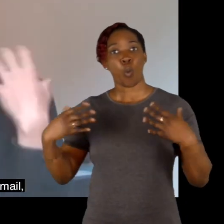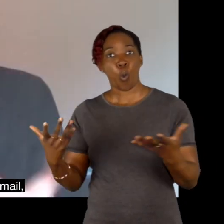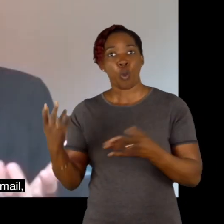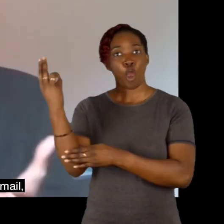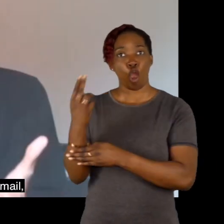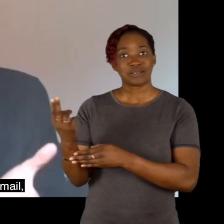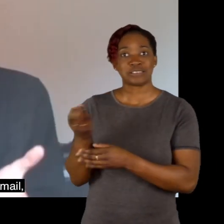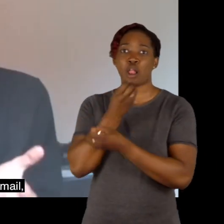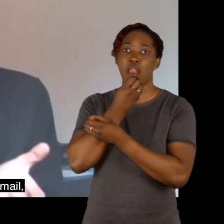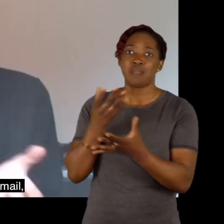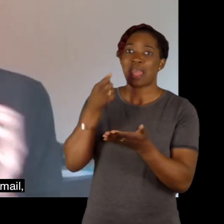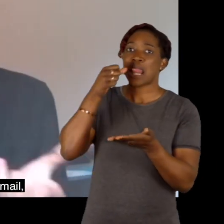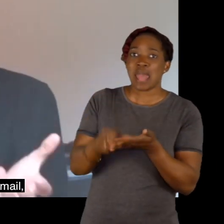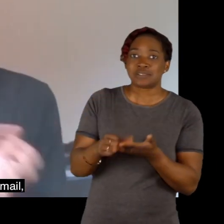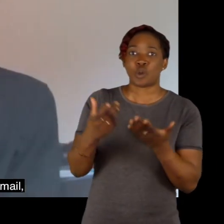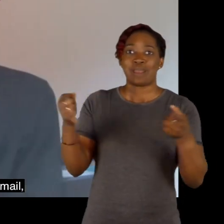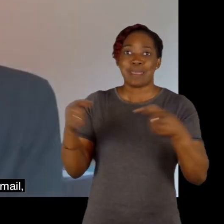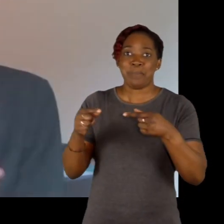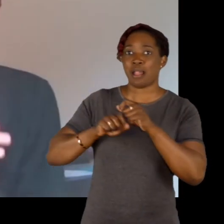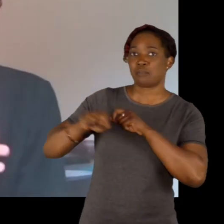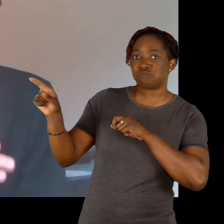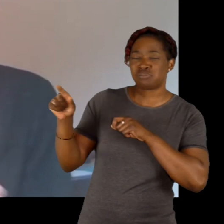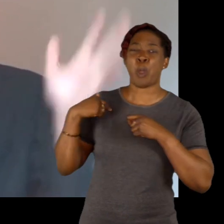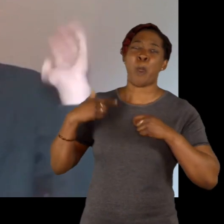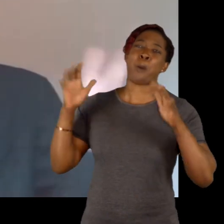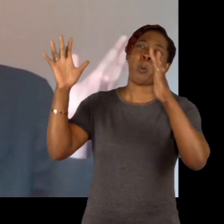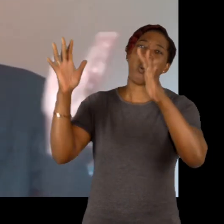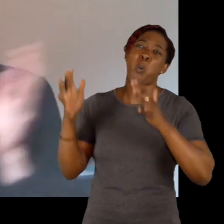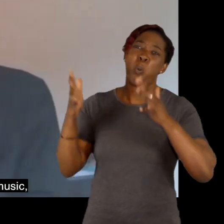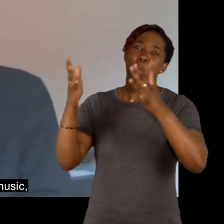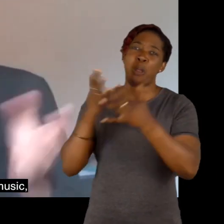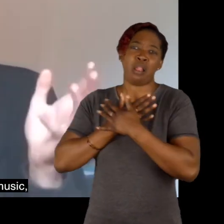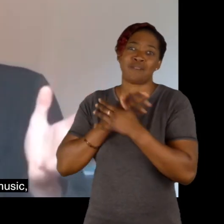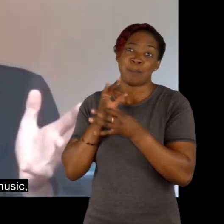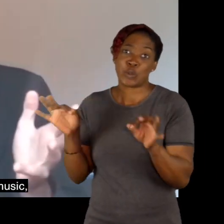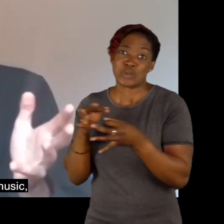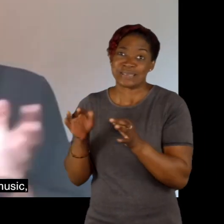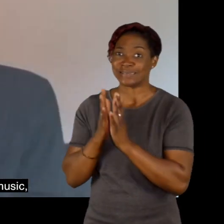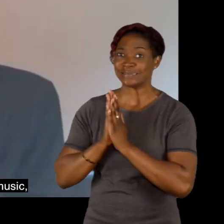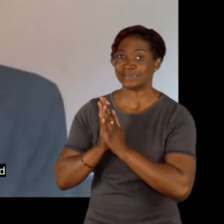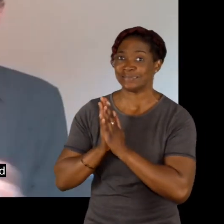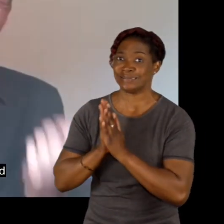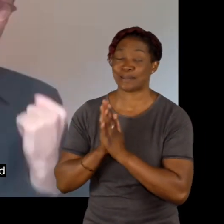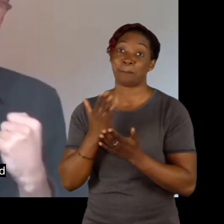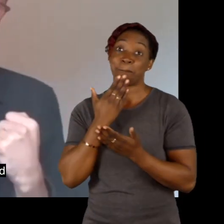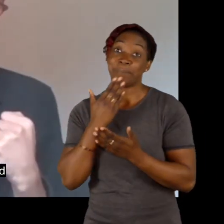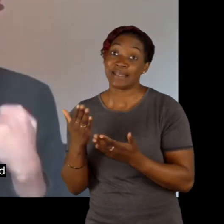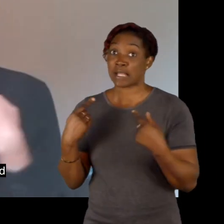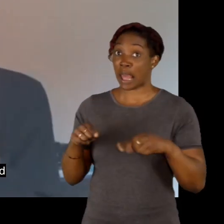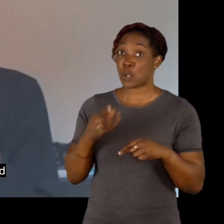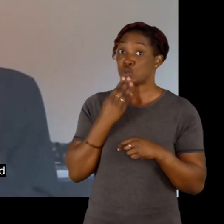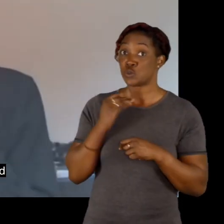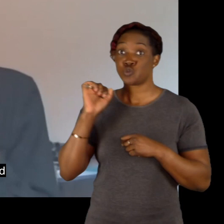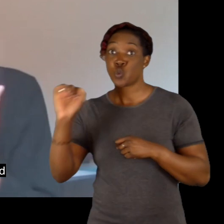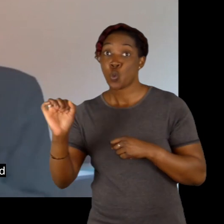with a lovingly crafted letter or email, letting them know you're their biggest fan and that you love their piece of music and asking them